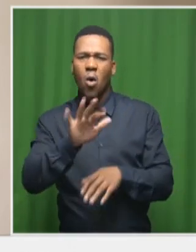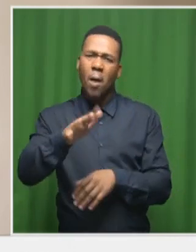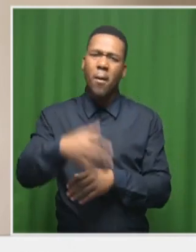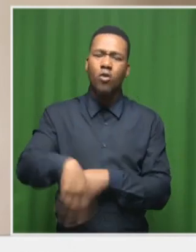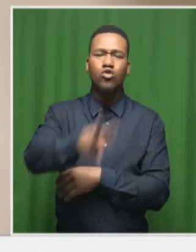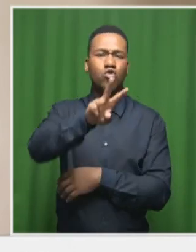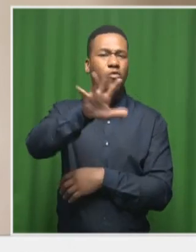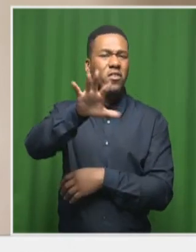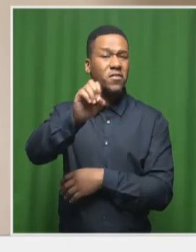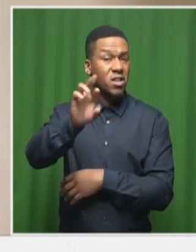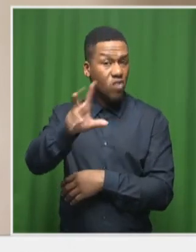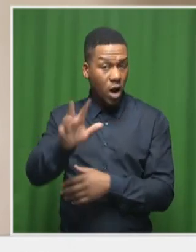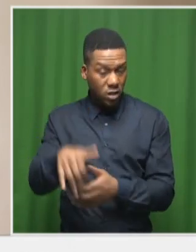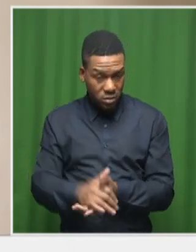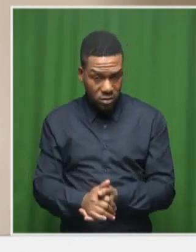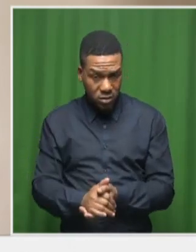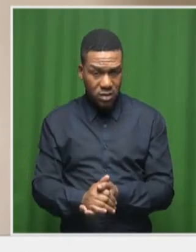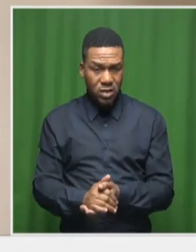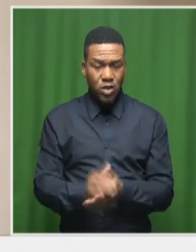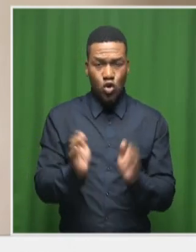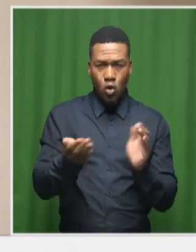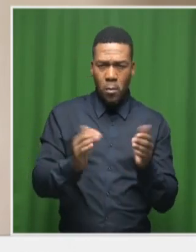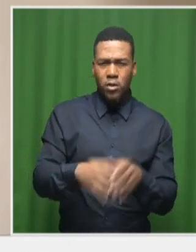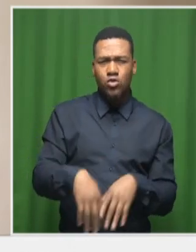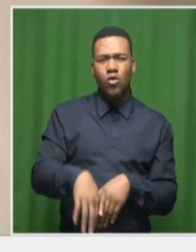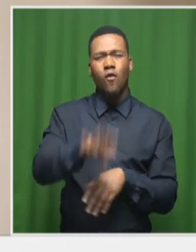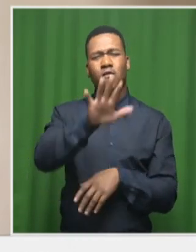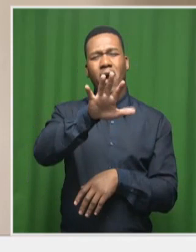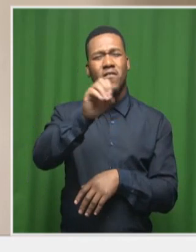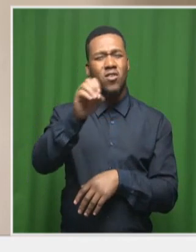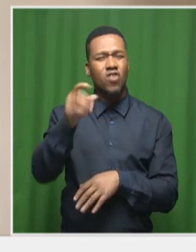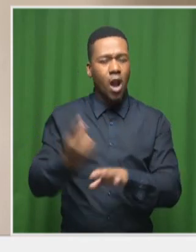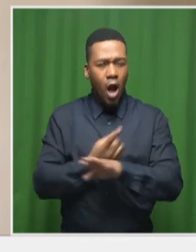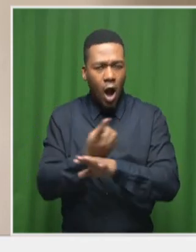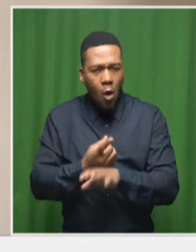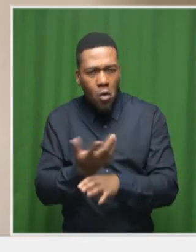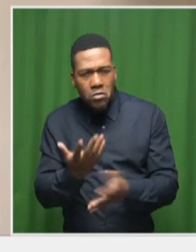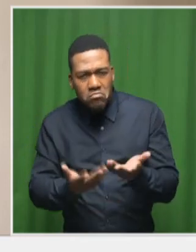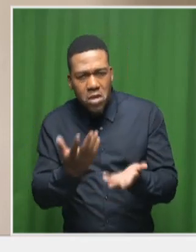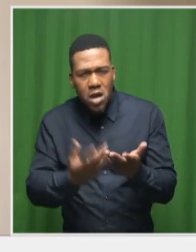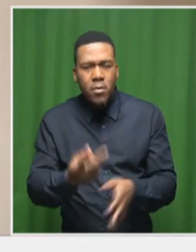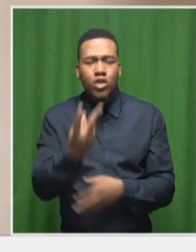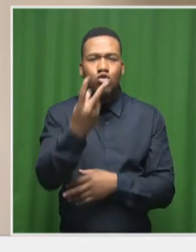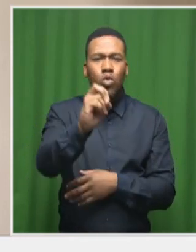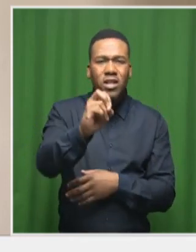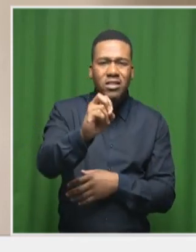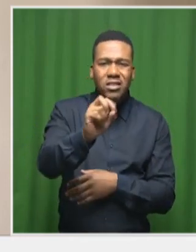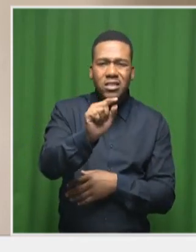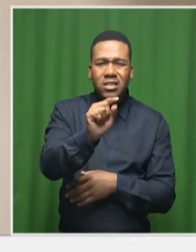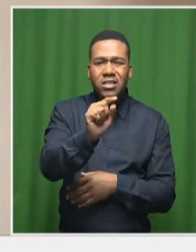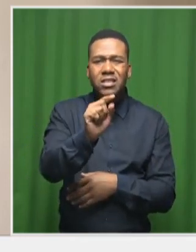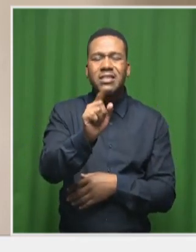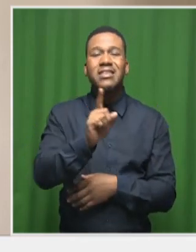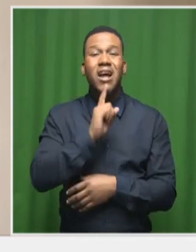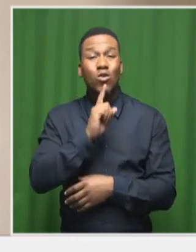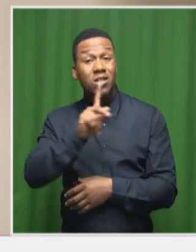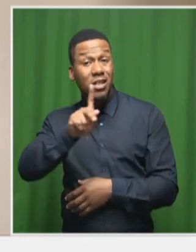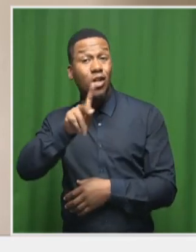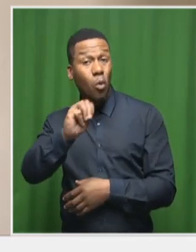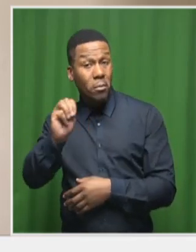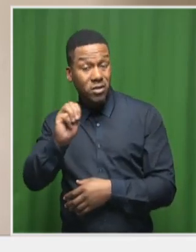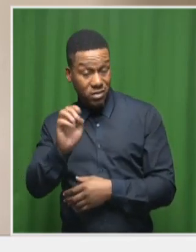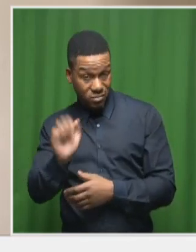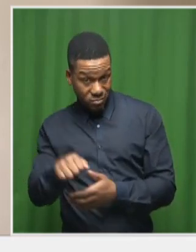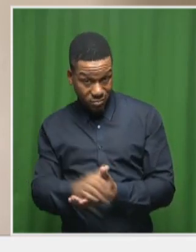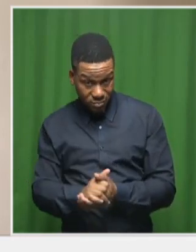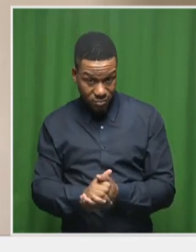of 450 to 500 hours is around 20 to 30,000 kilometers. So it's really in line